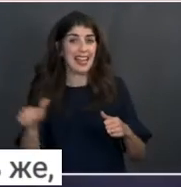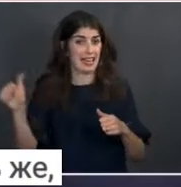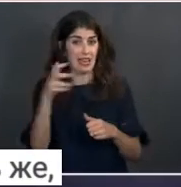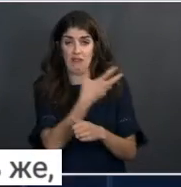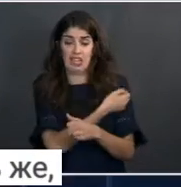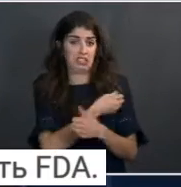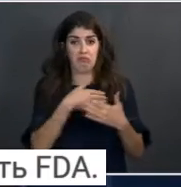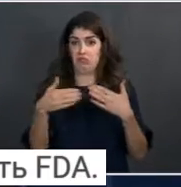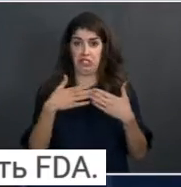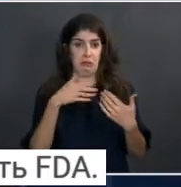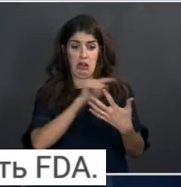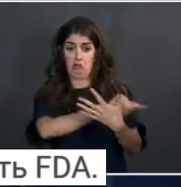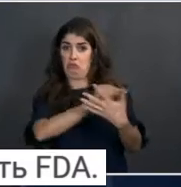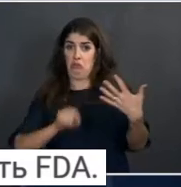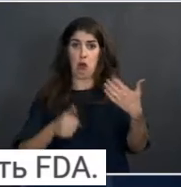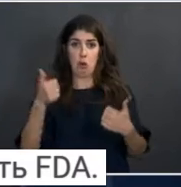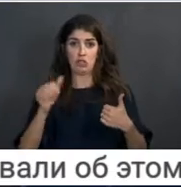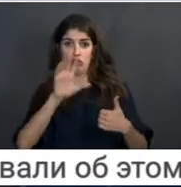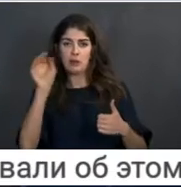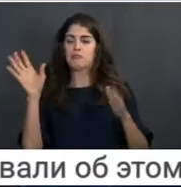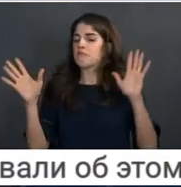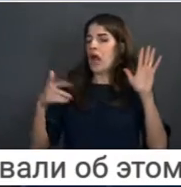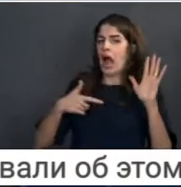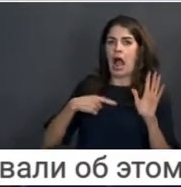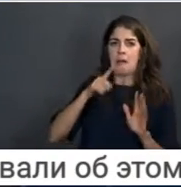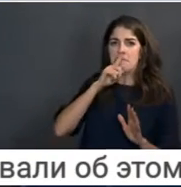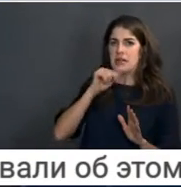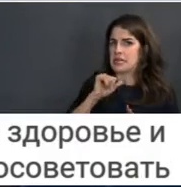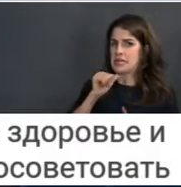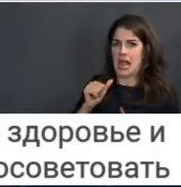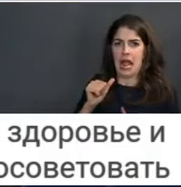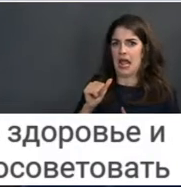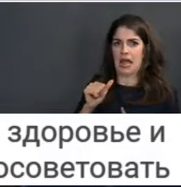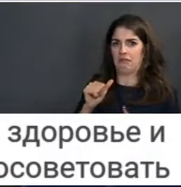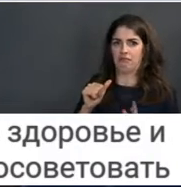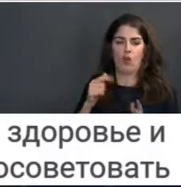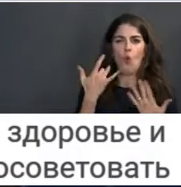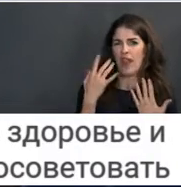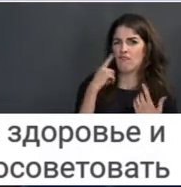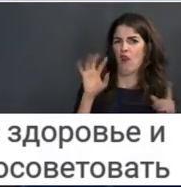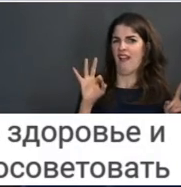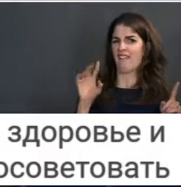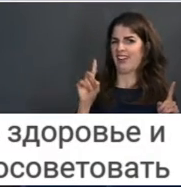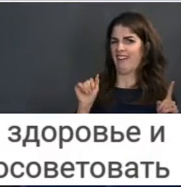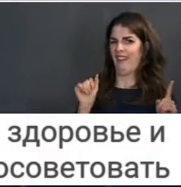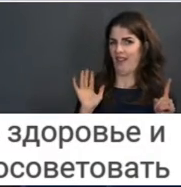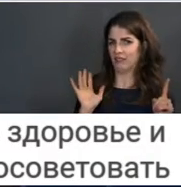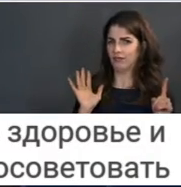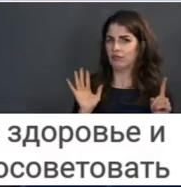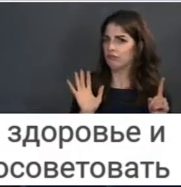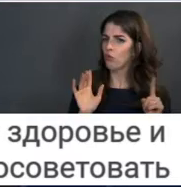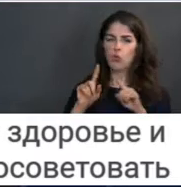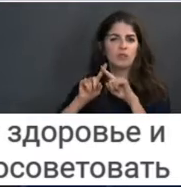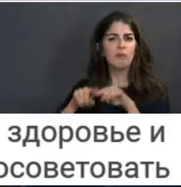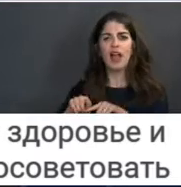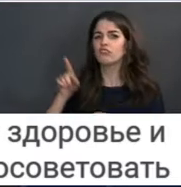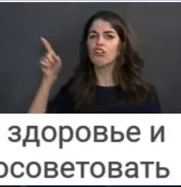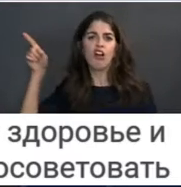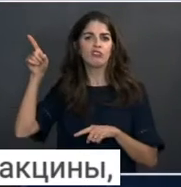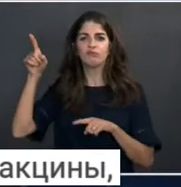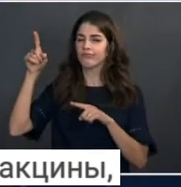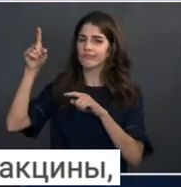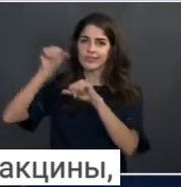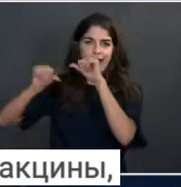authorization? Well, again, we're not going to get ahead of the FDA. I'm not suggesting you're asking that, but we'll rely on our health and medical experts to